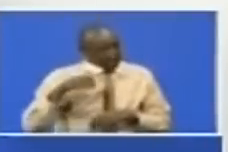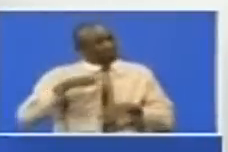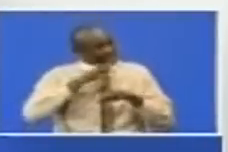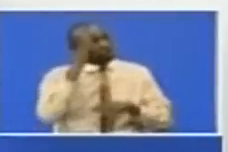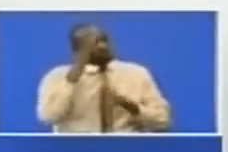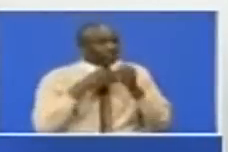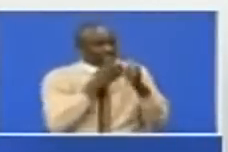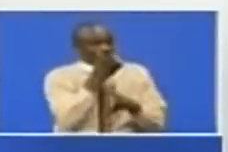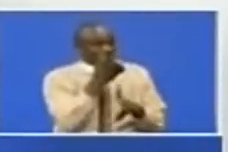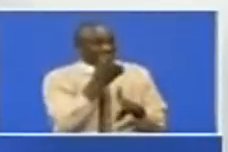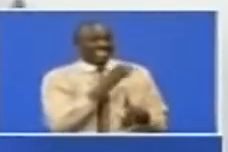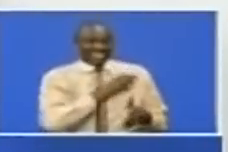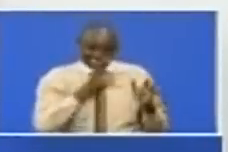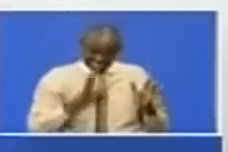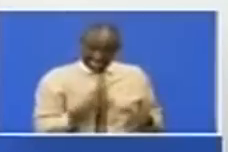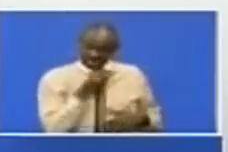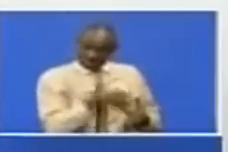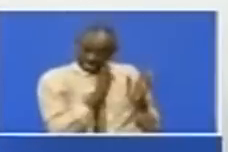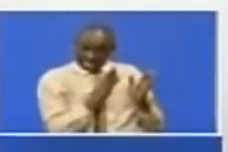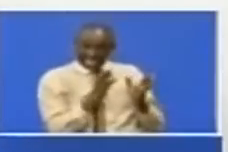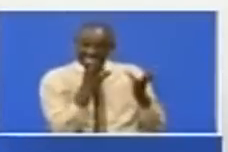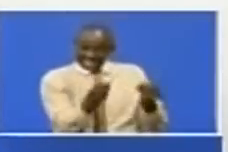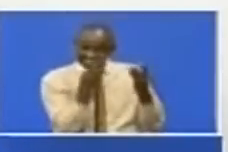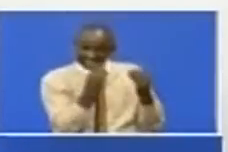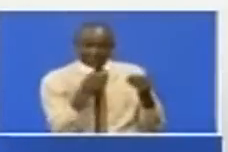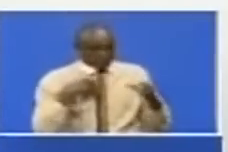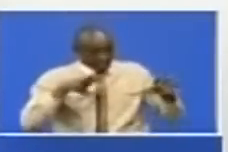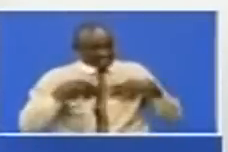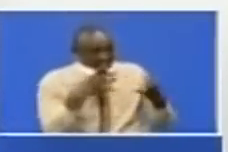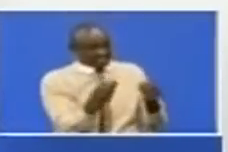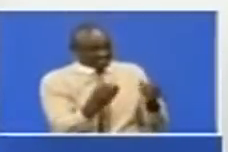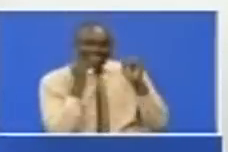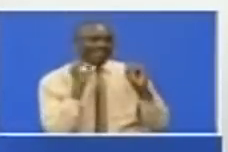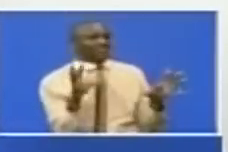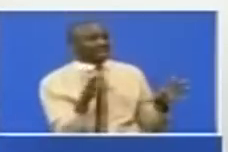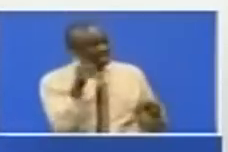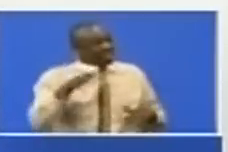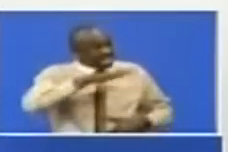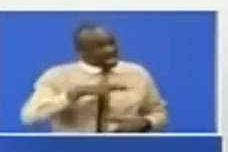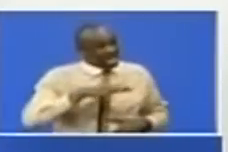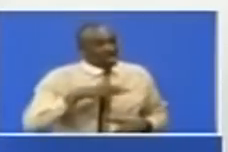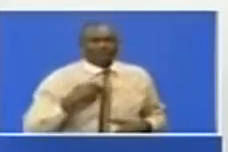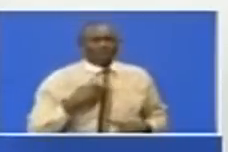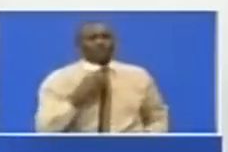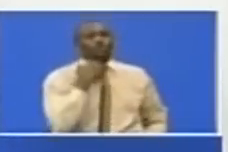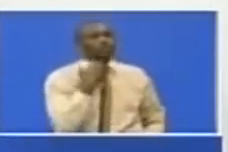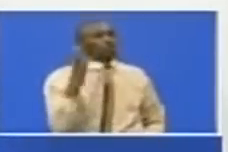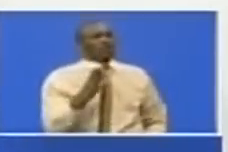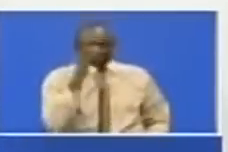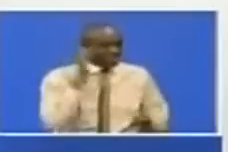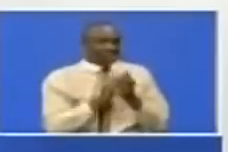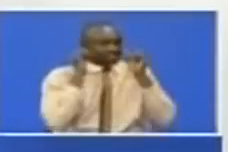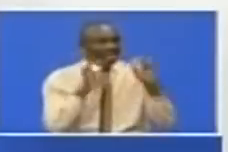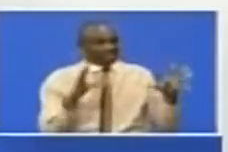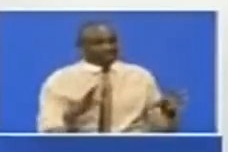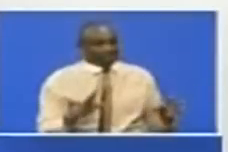you, you know, Christianity is not easily embraced. Right. You know, some places you go, people don't, they don't believe